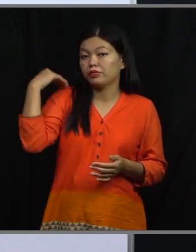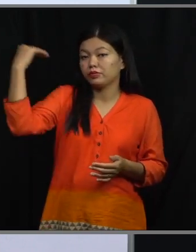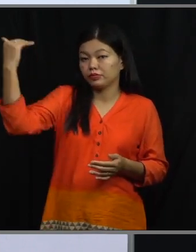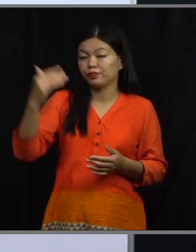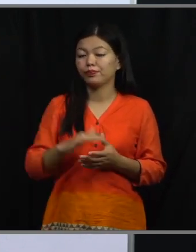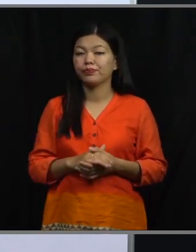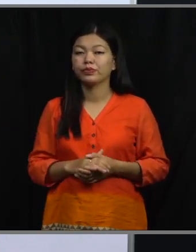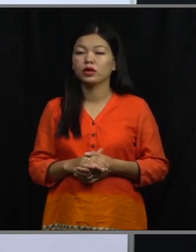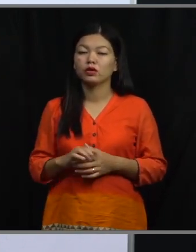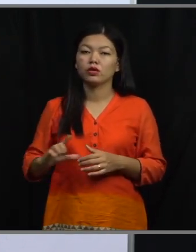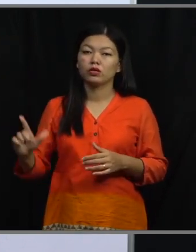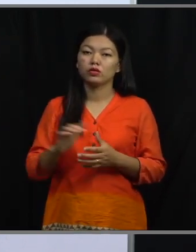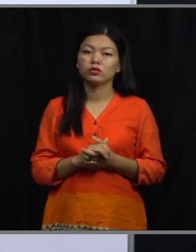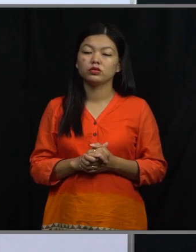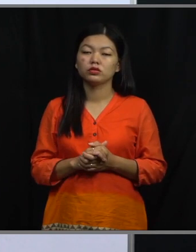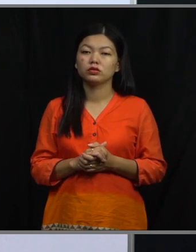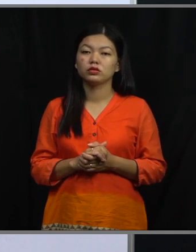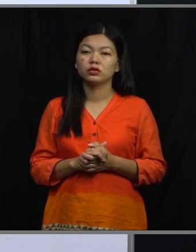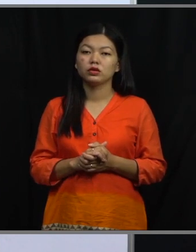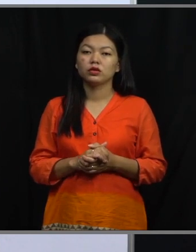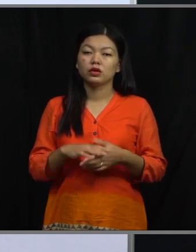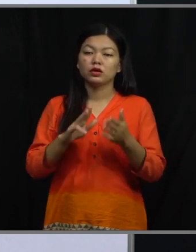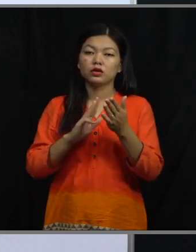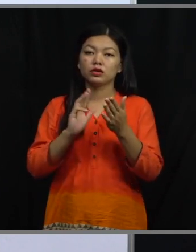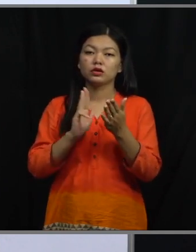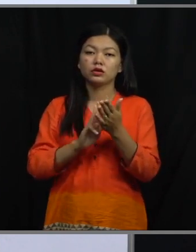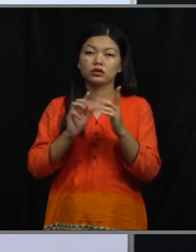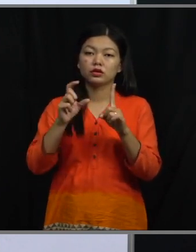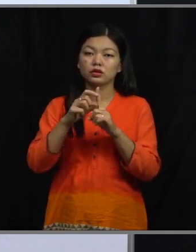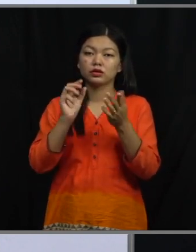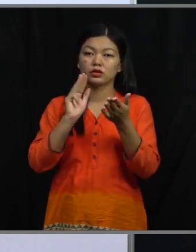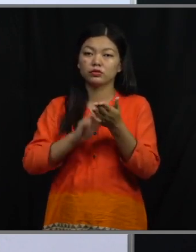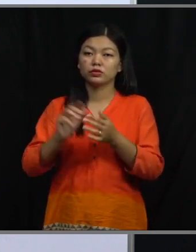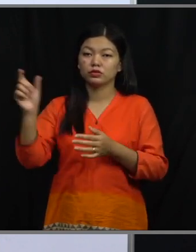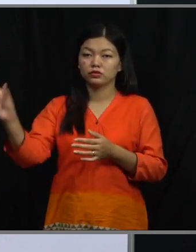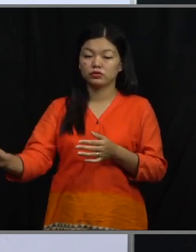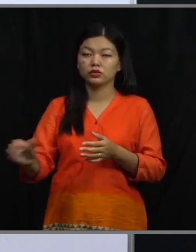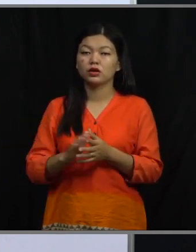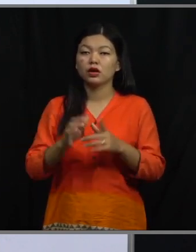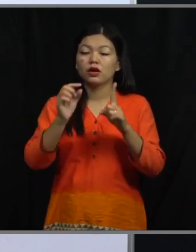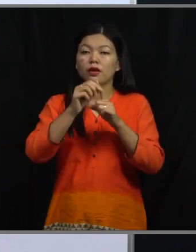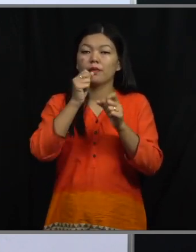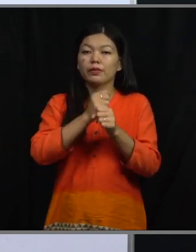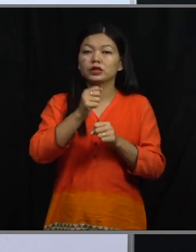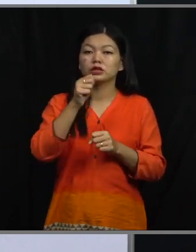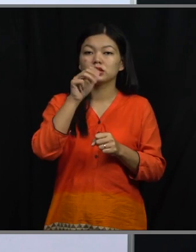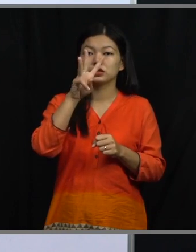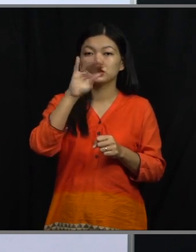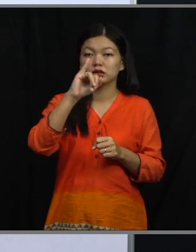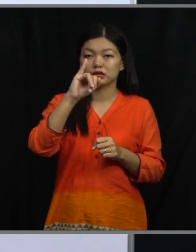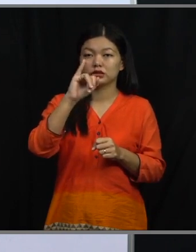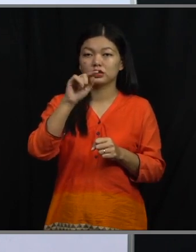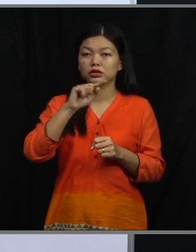by Duncan Mitchell, okay? It starts from page number 36 and goes till the end, okay?